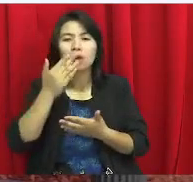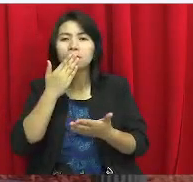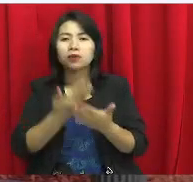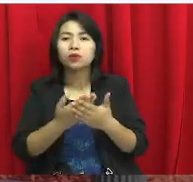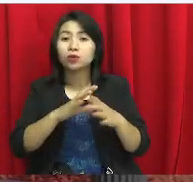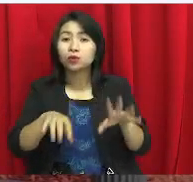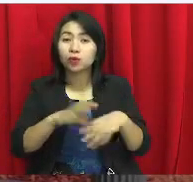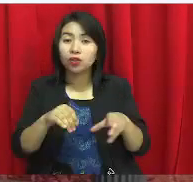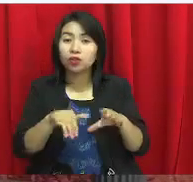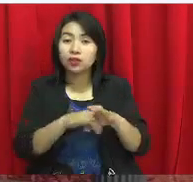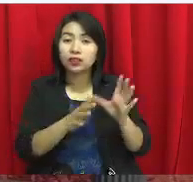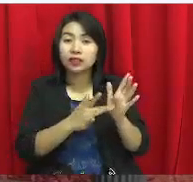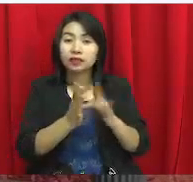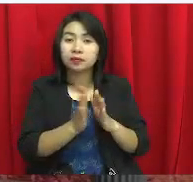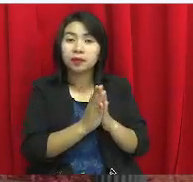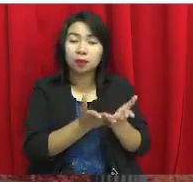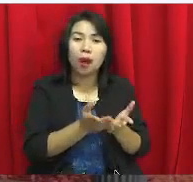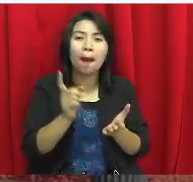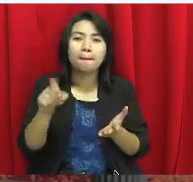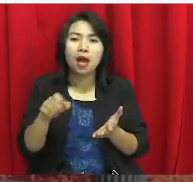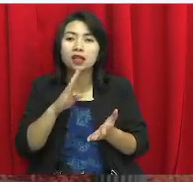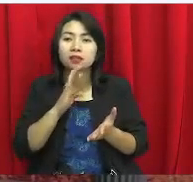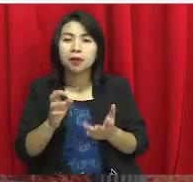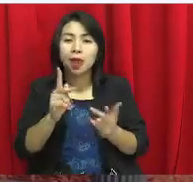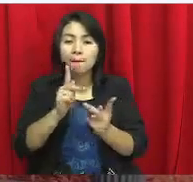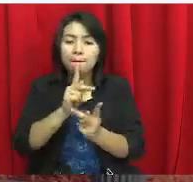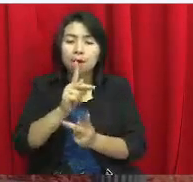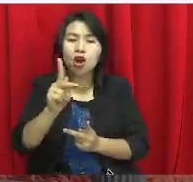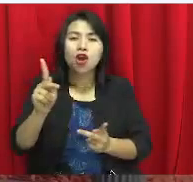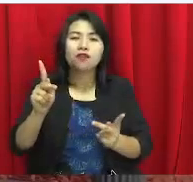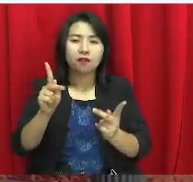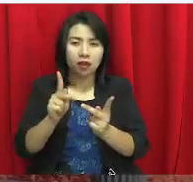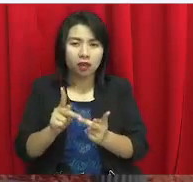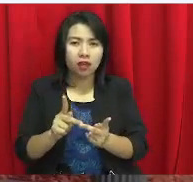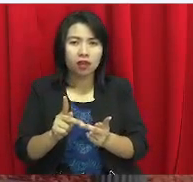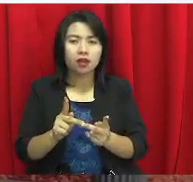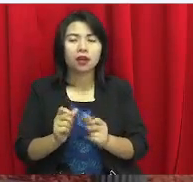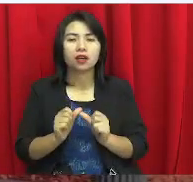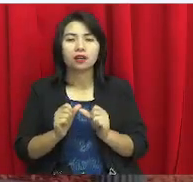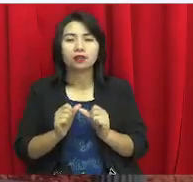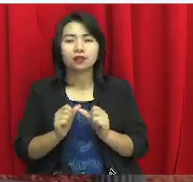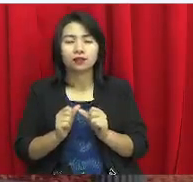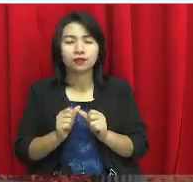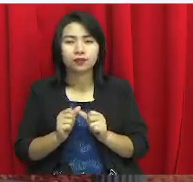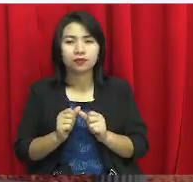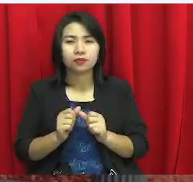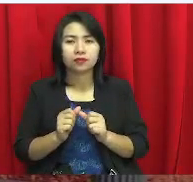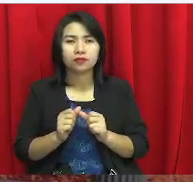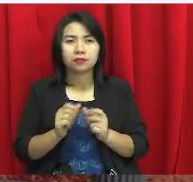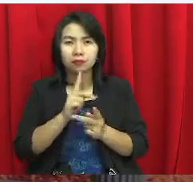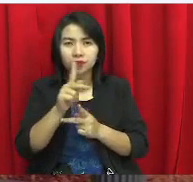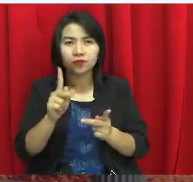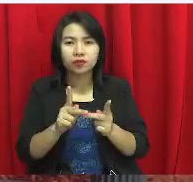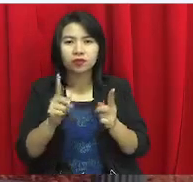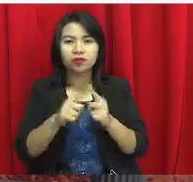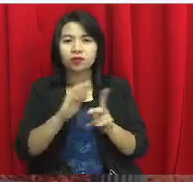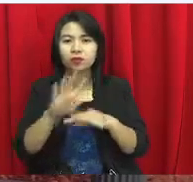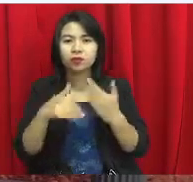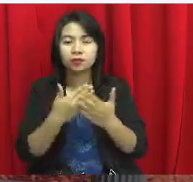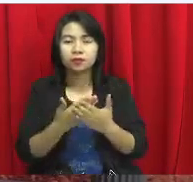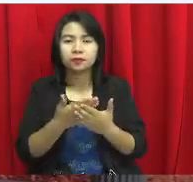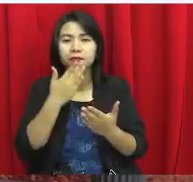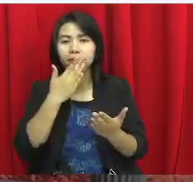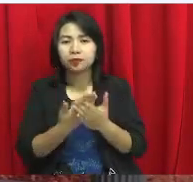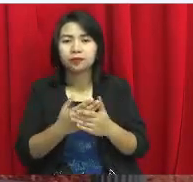be truly furnished. That's right. Truly furnished unto all good works.